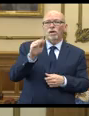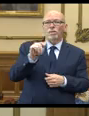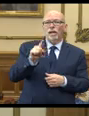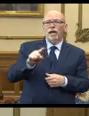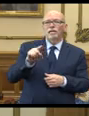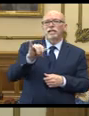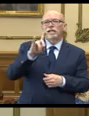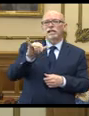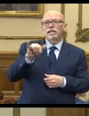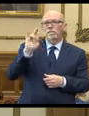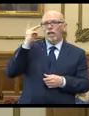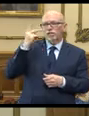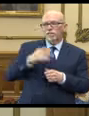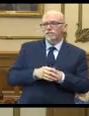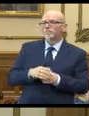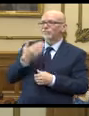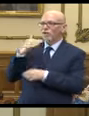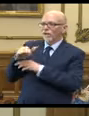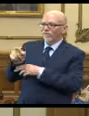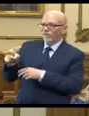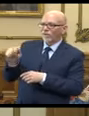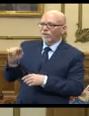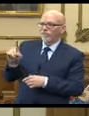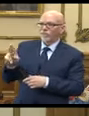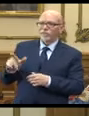Politics. Good afternoon, Abdul.